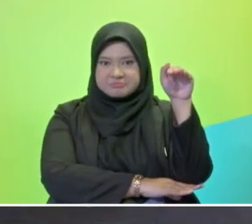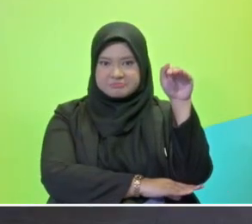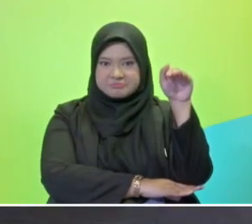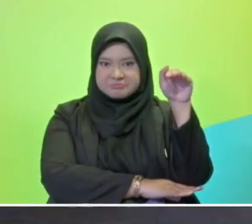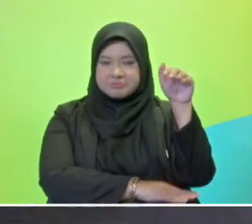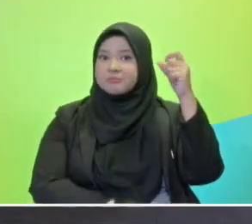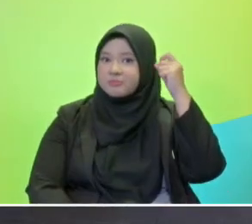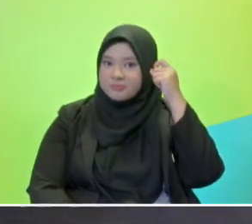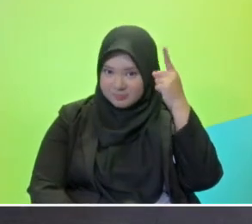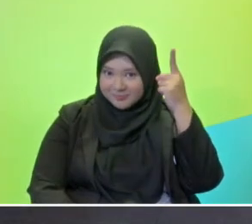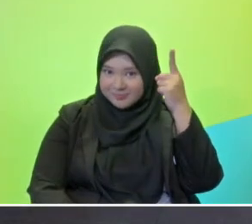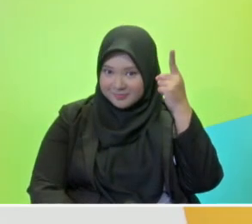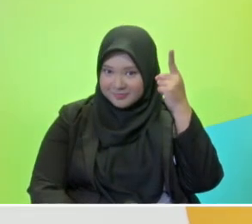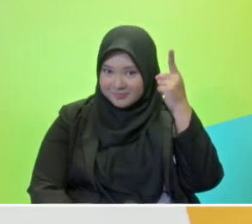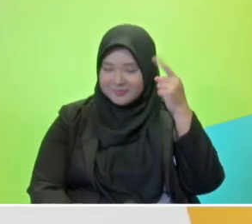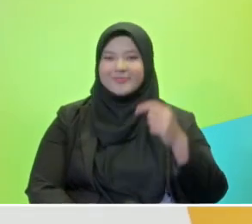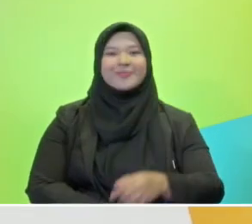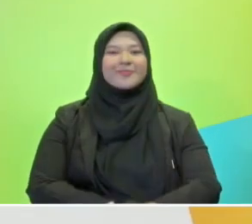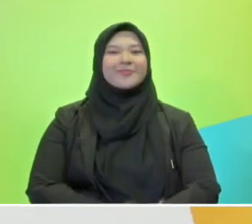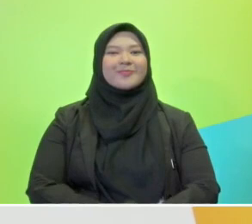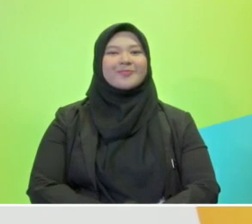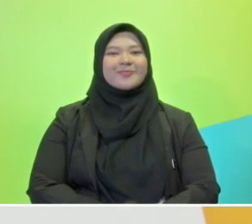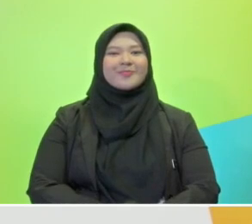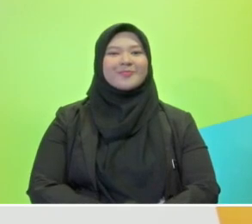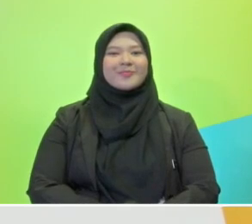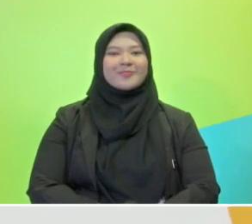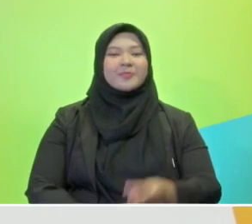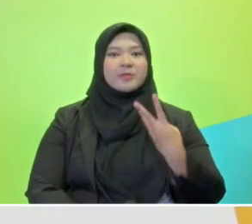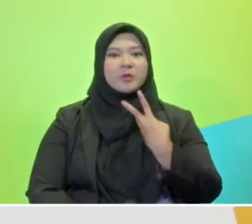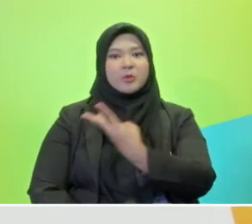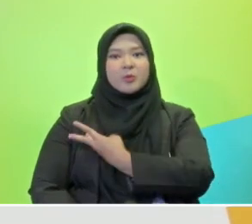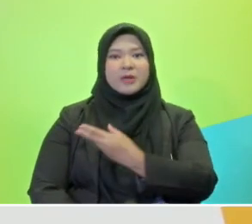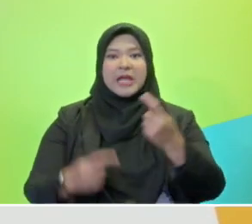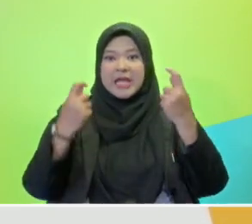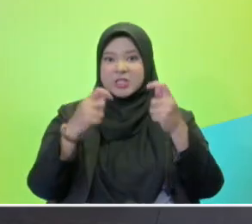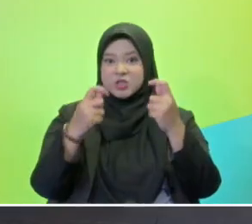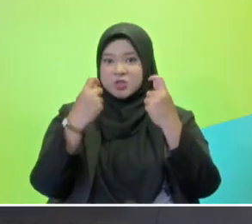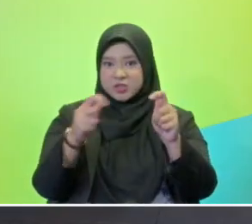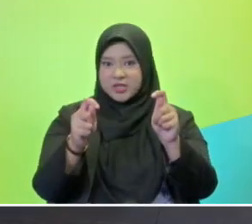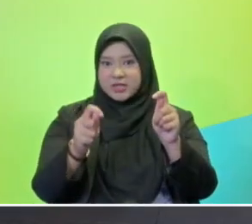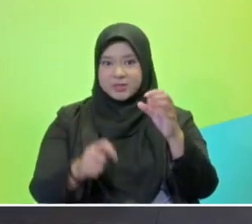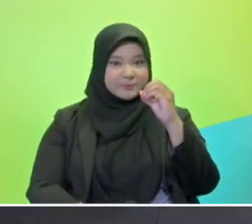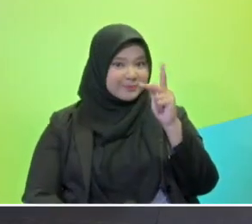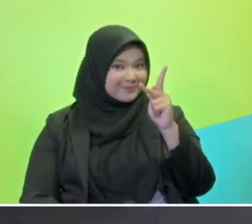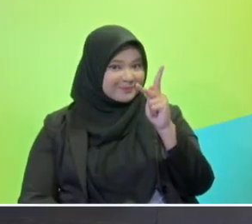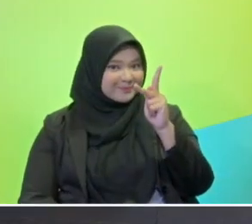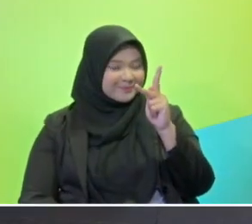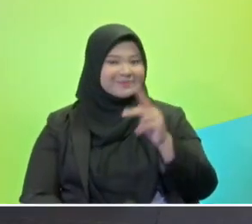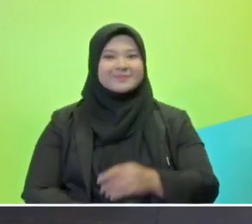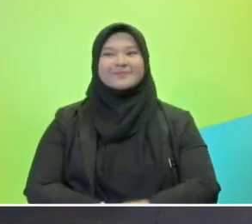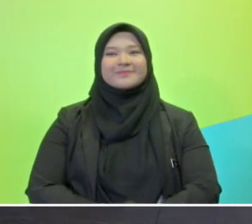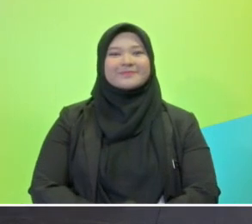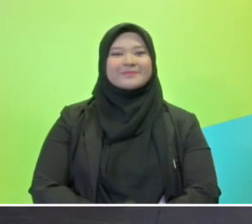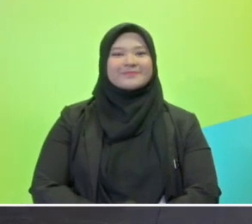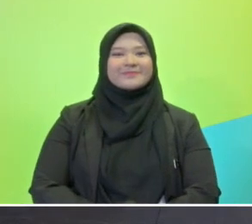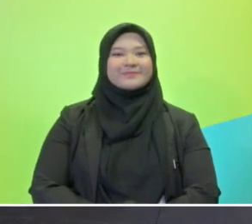Okay. Show me thumbs up. Thumbs up. Double thumbs up. Double thumbs up. All right. I guess that they are ready right now. So maybe, teacher, we can